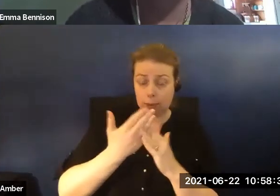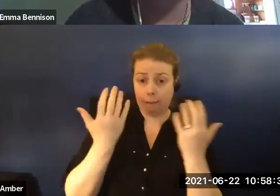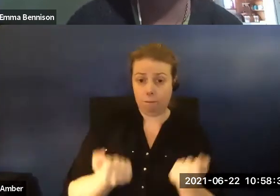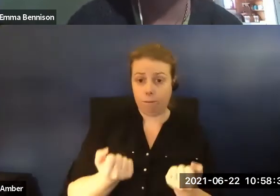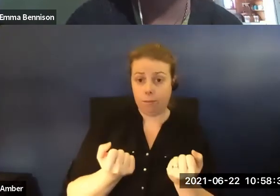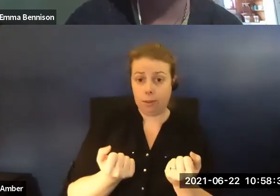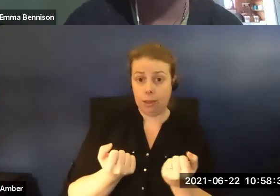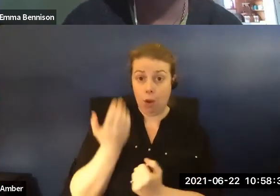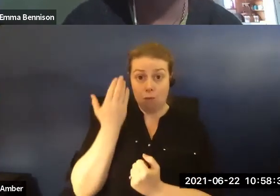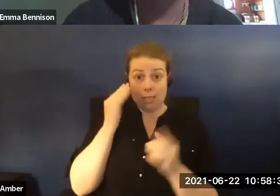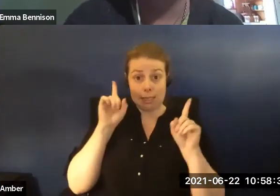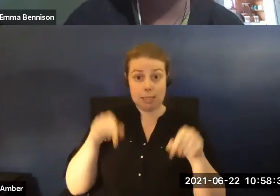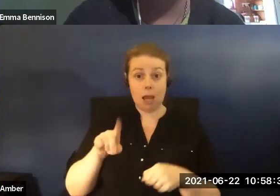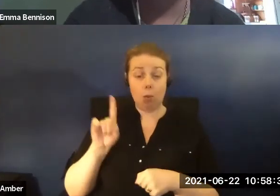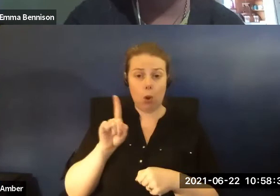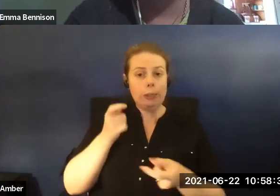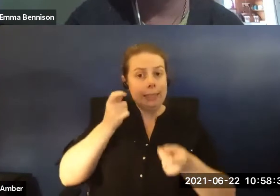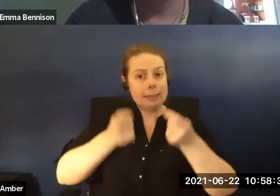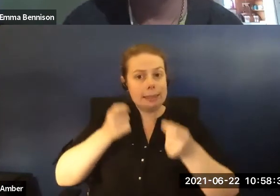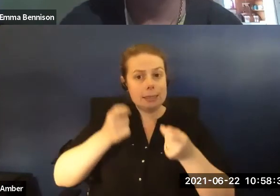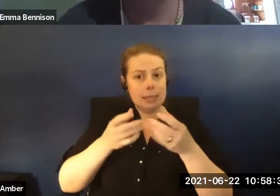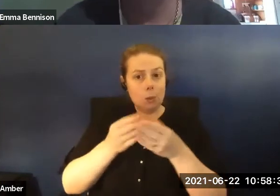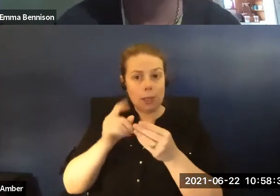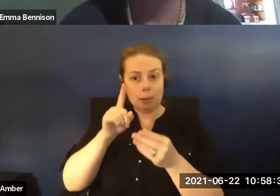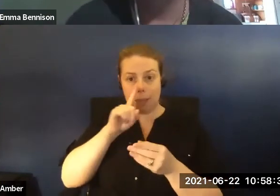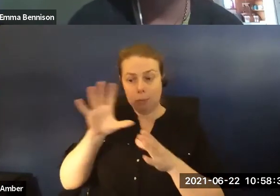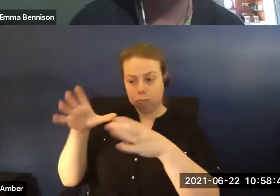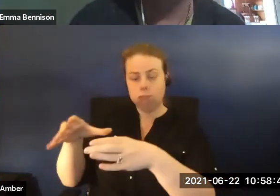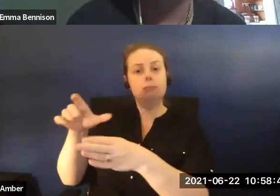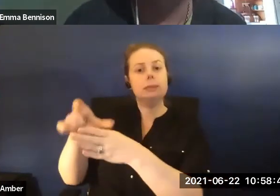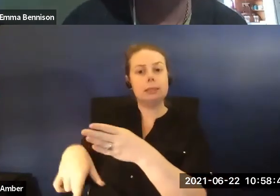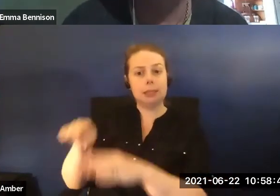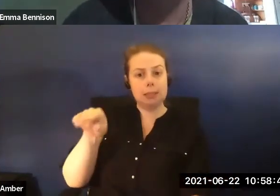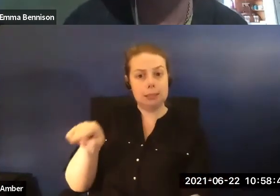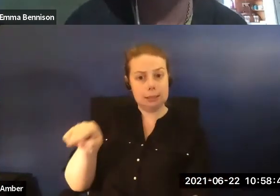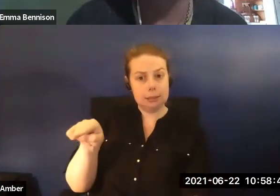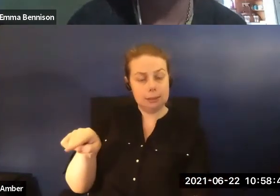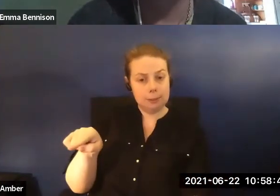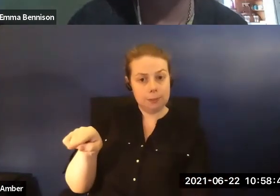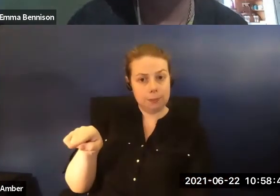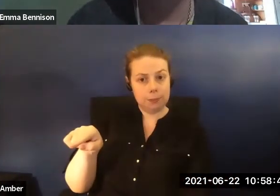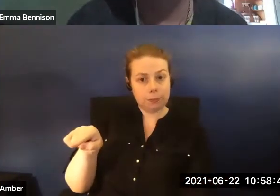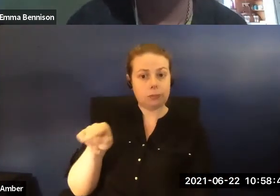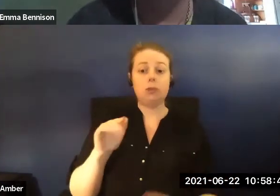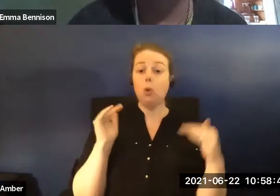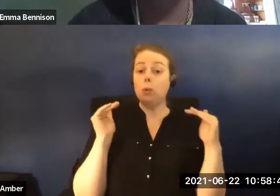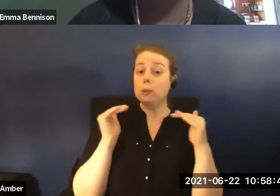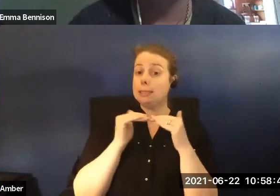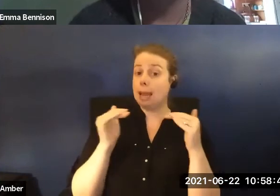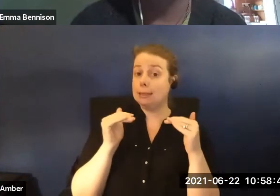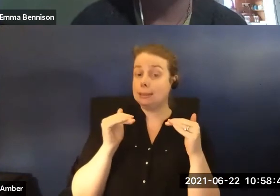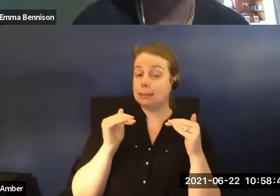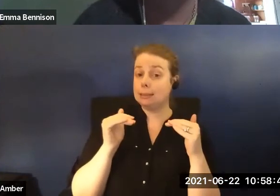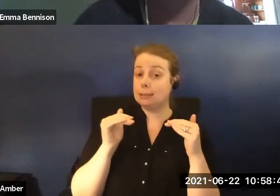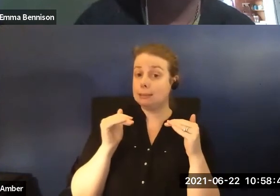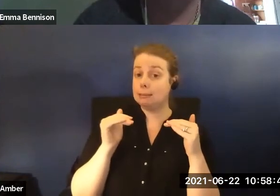very recently is testing with people with disabilities. And that gives us the real, so the standards, as mentioned previously, are